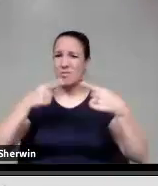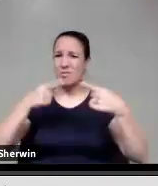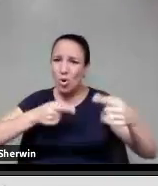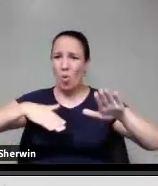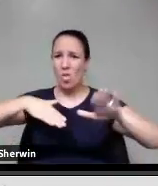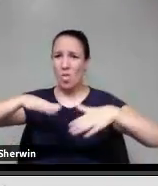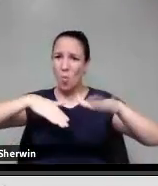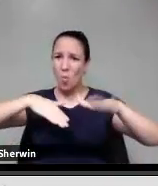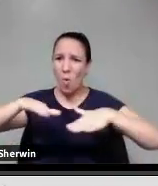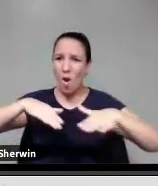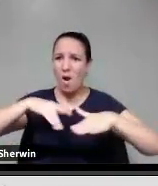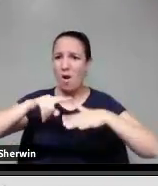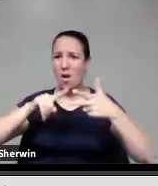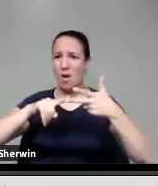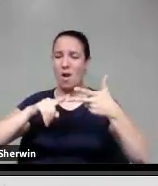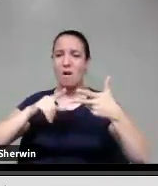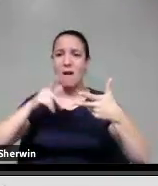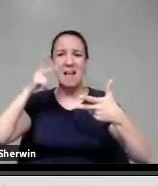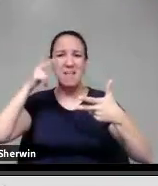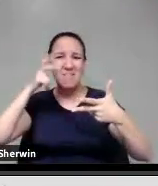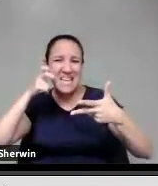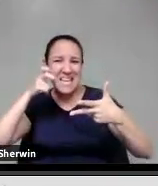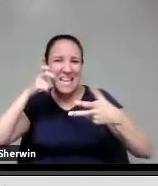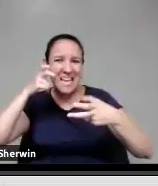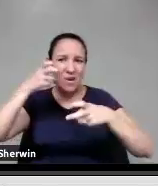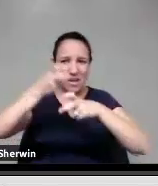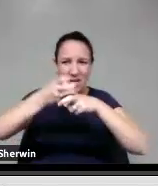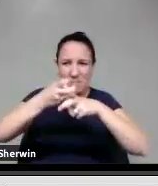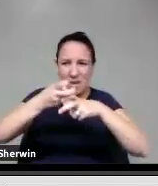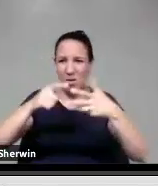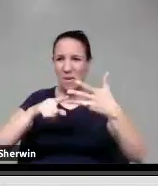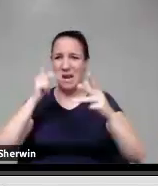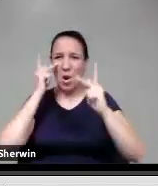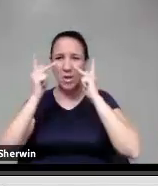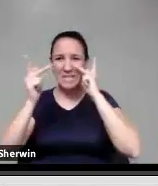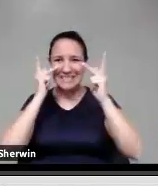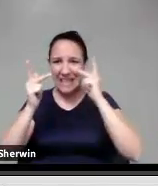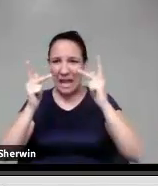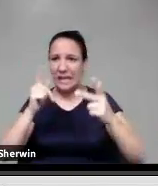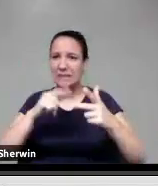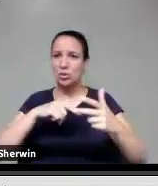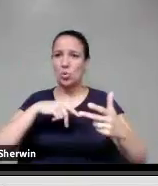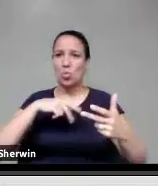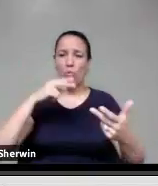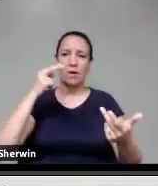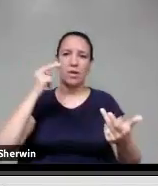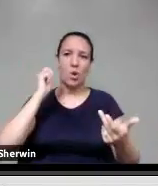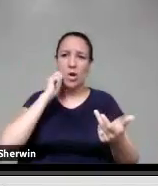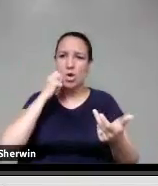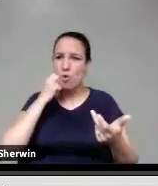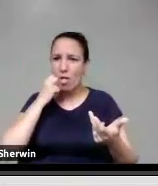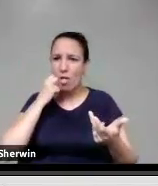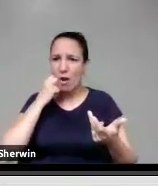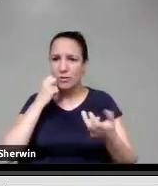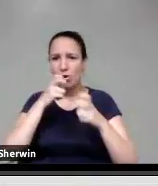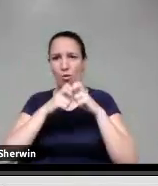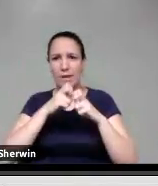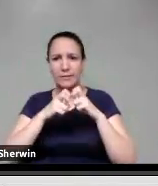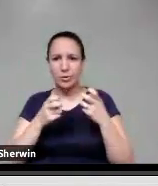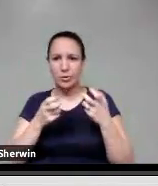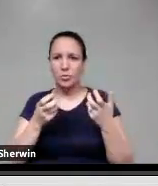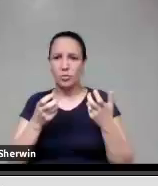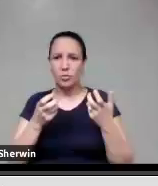hearing impairments or sight impairments or neurological issues or any number of things. Jamie says, I haven't had